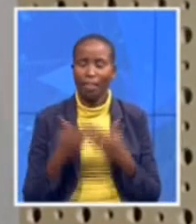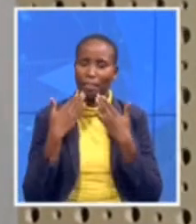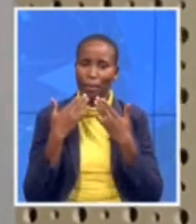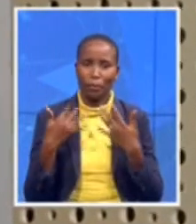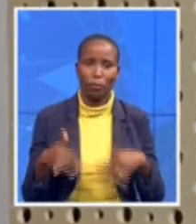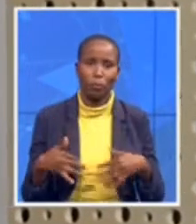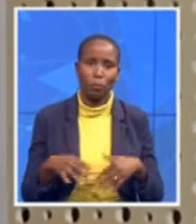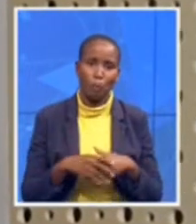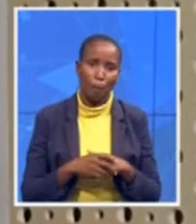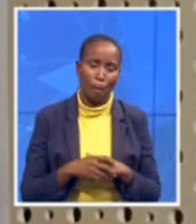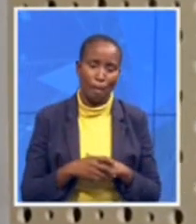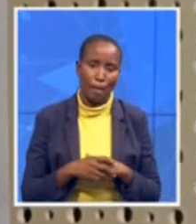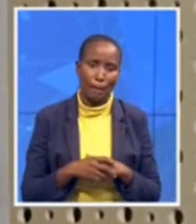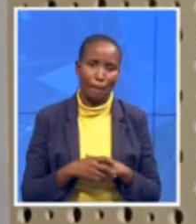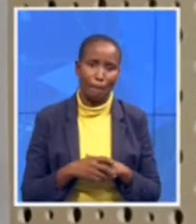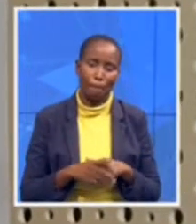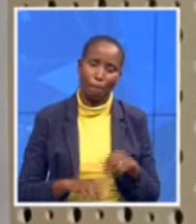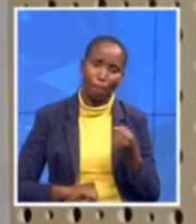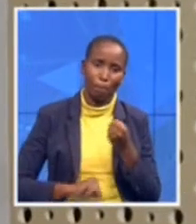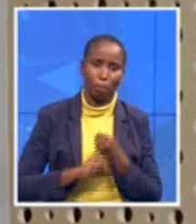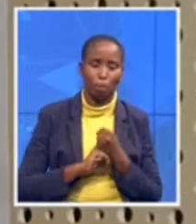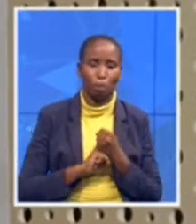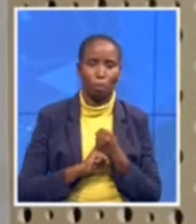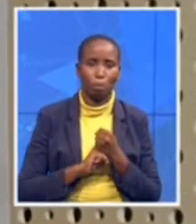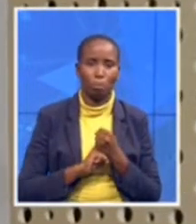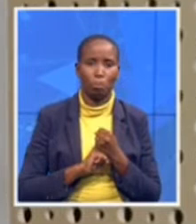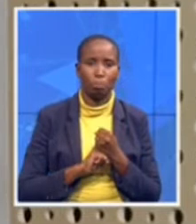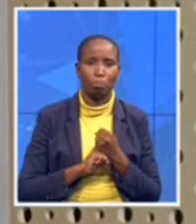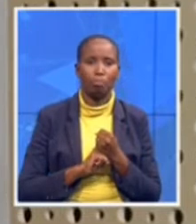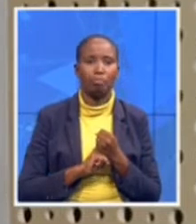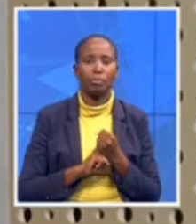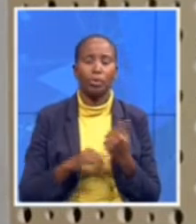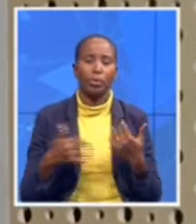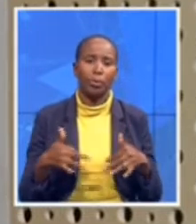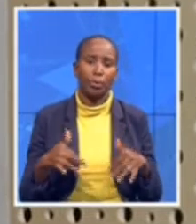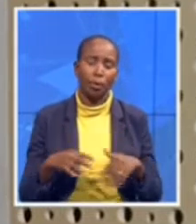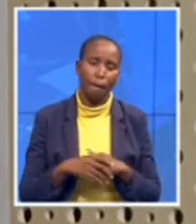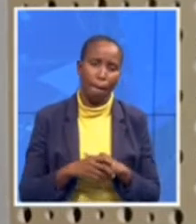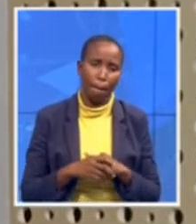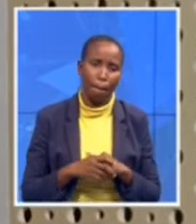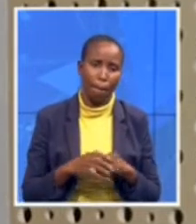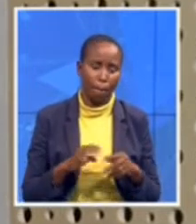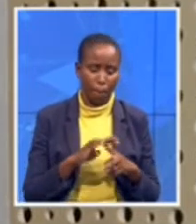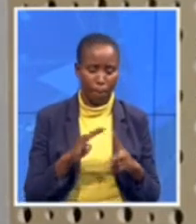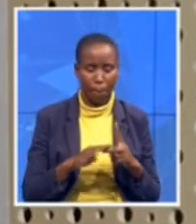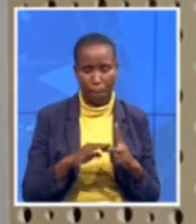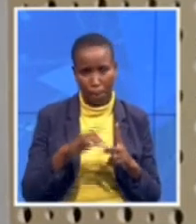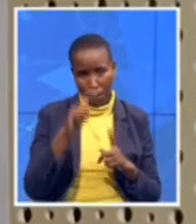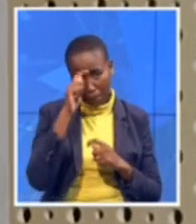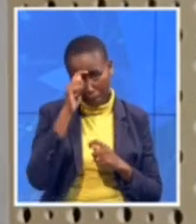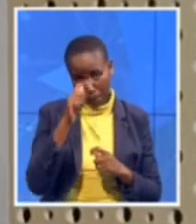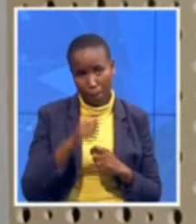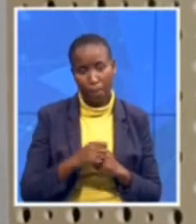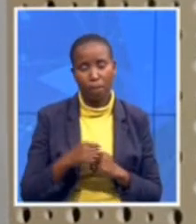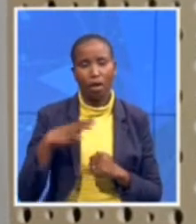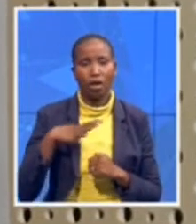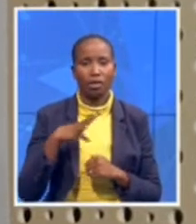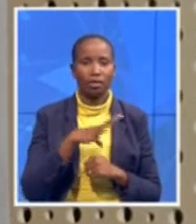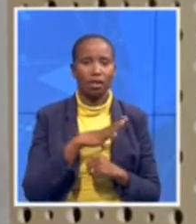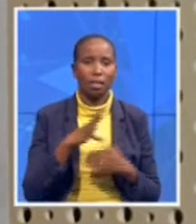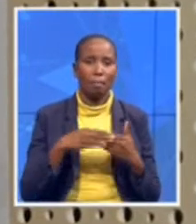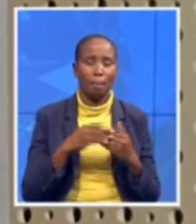for the work of the entity. Also acknowledging the council members in attendance this